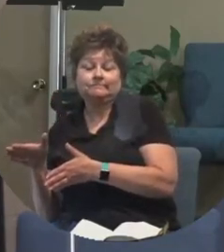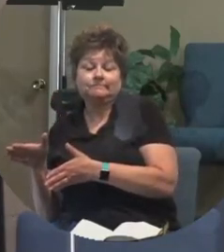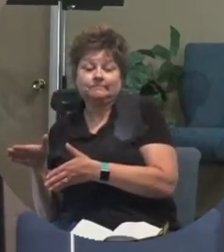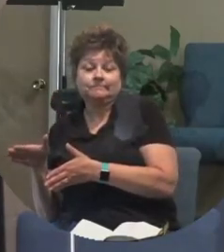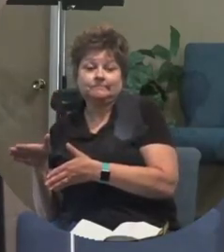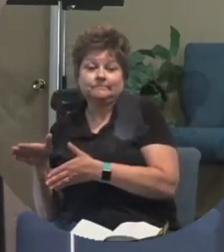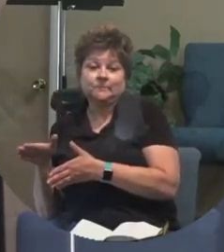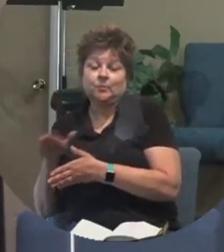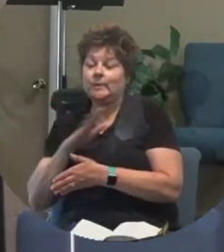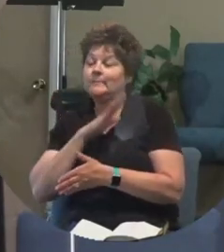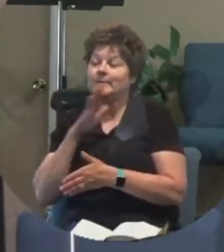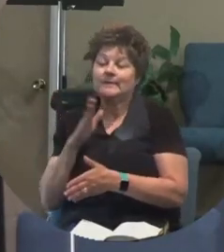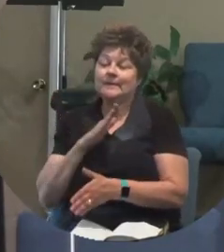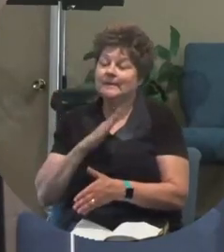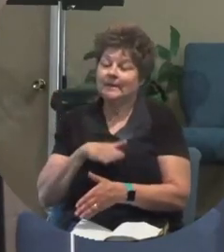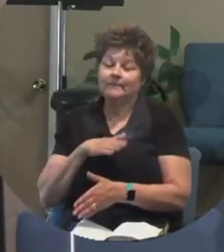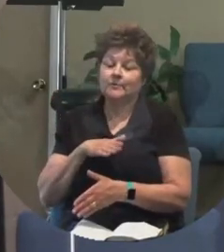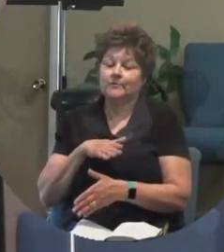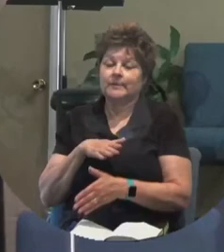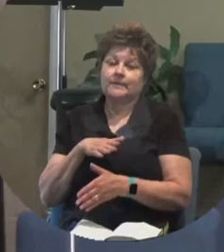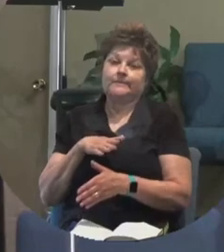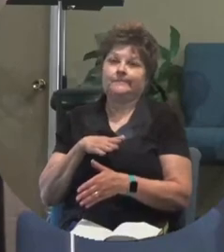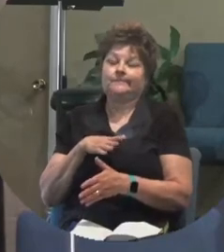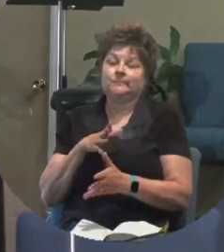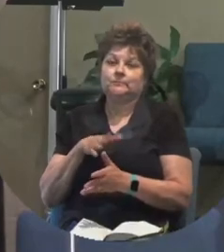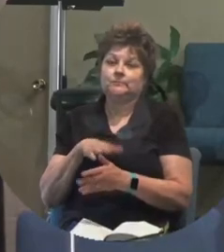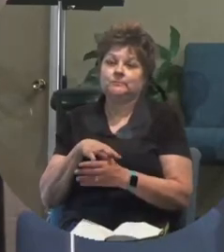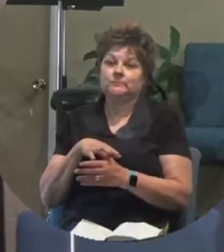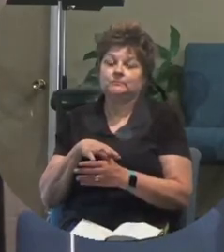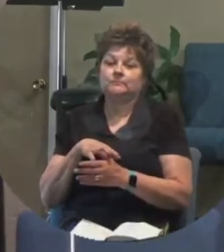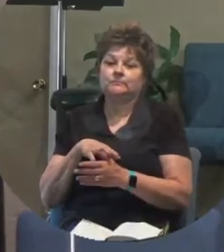Even though we would never be so